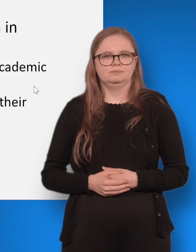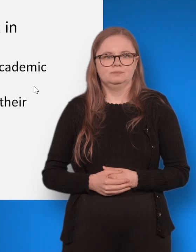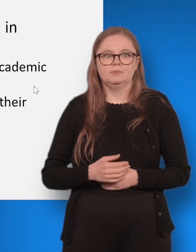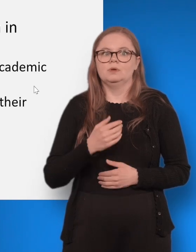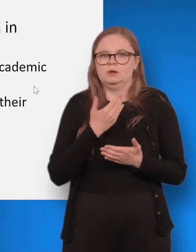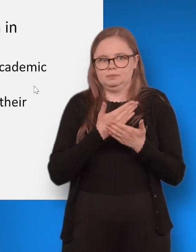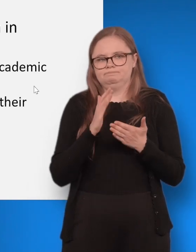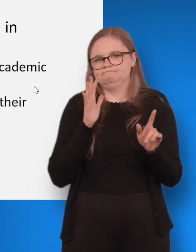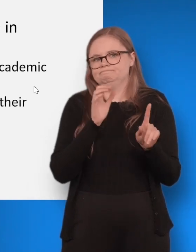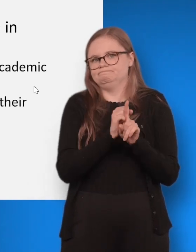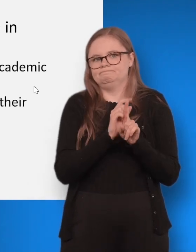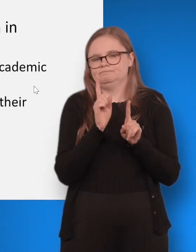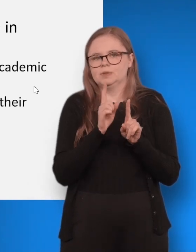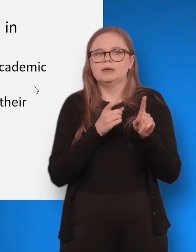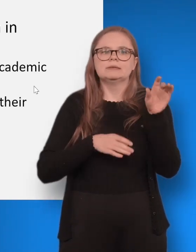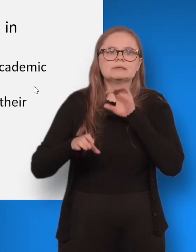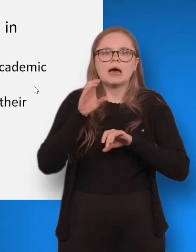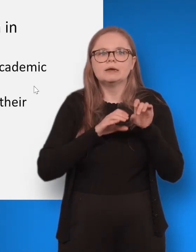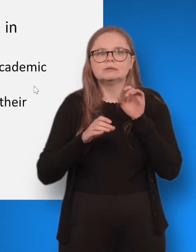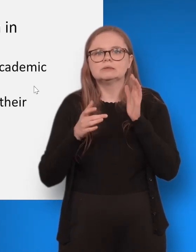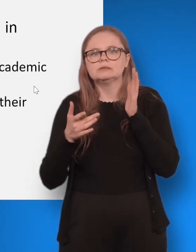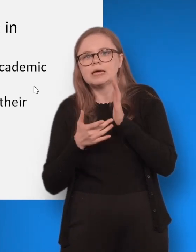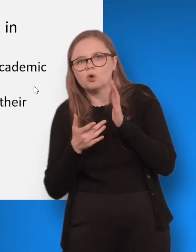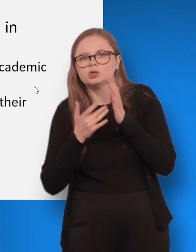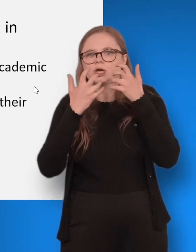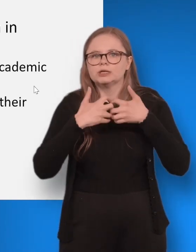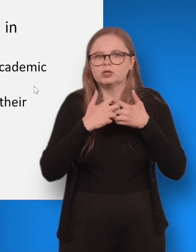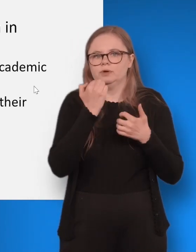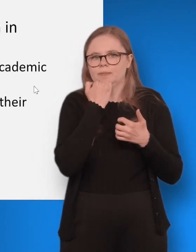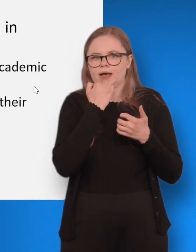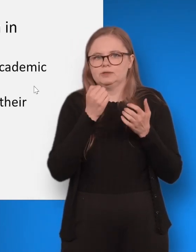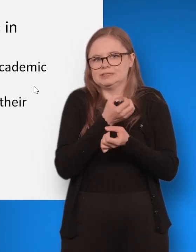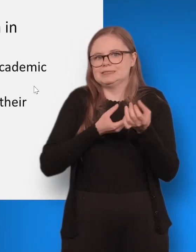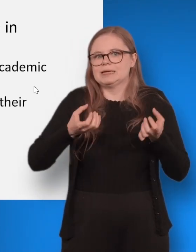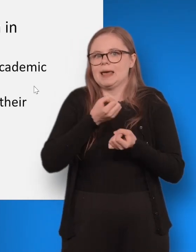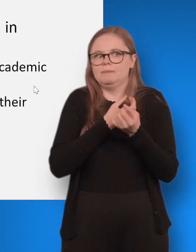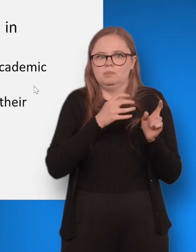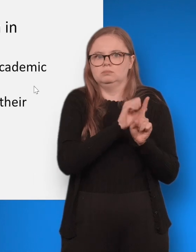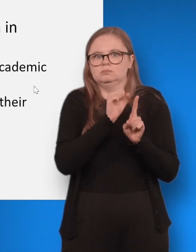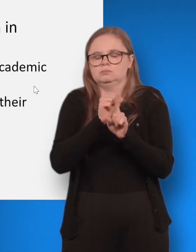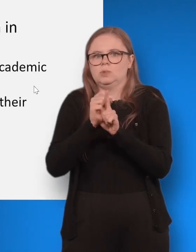in science, technology, and engineering and mathematics, so the STEM subjects.